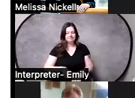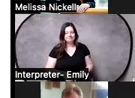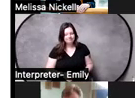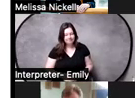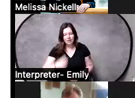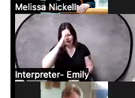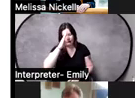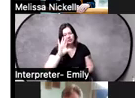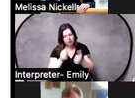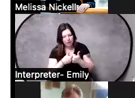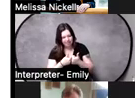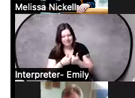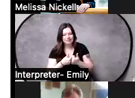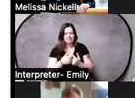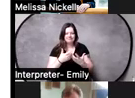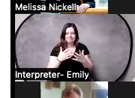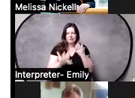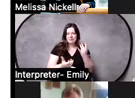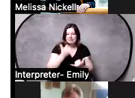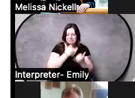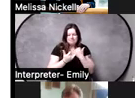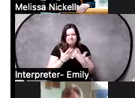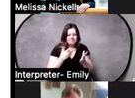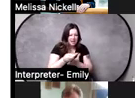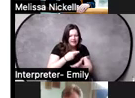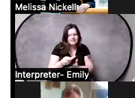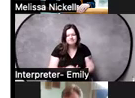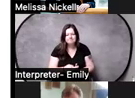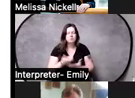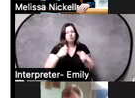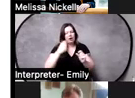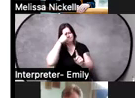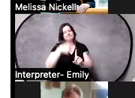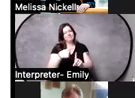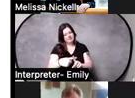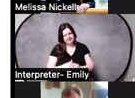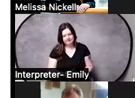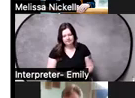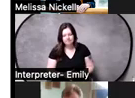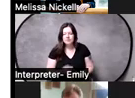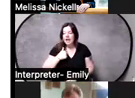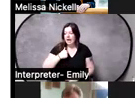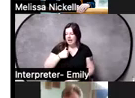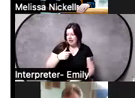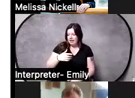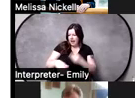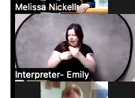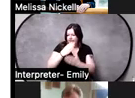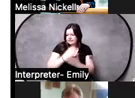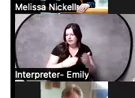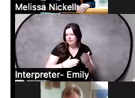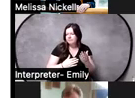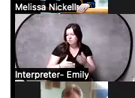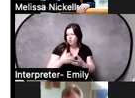challenging moments. And I've listed here a couple of additional resources about the grant review process. Actually, NIH has a couple of mock